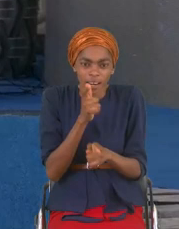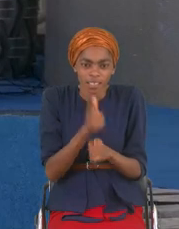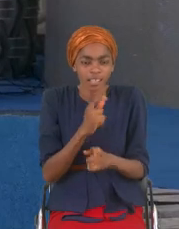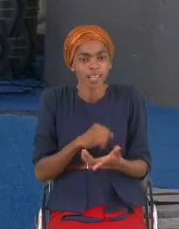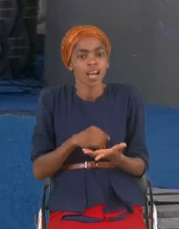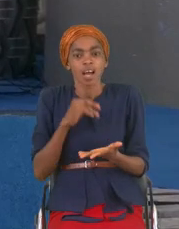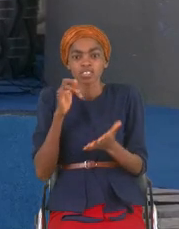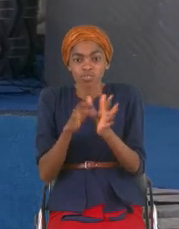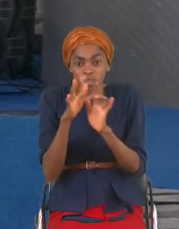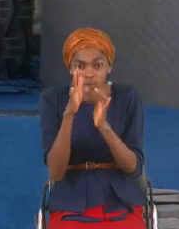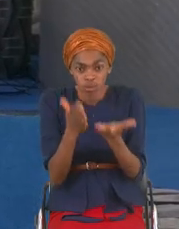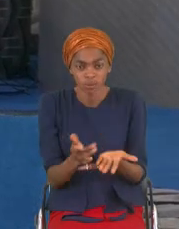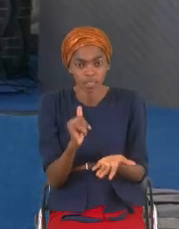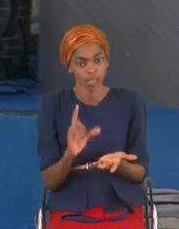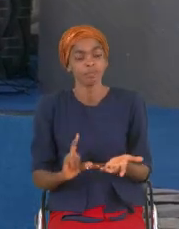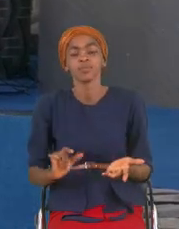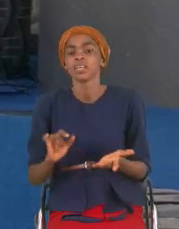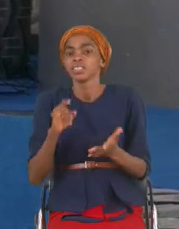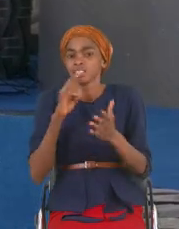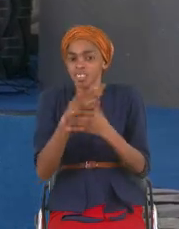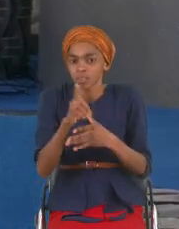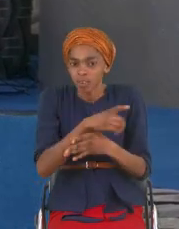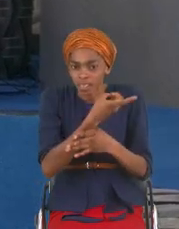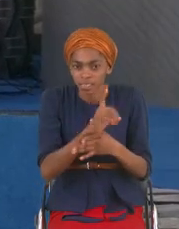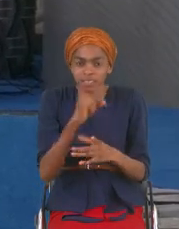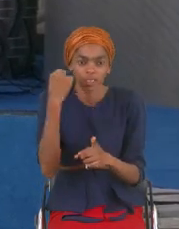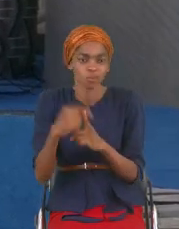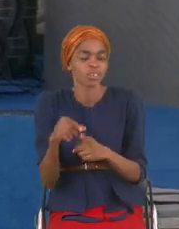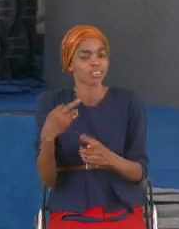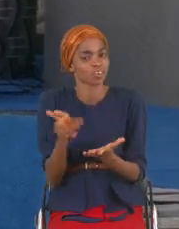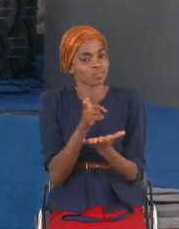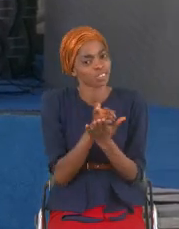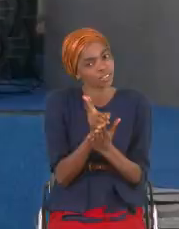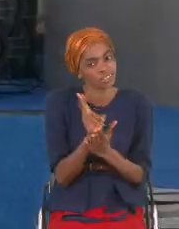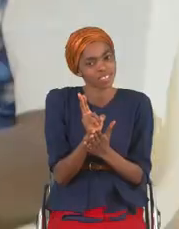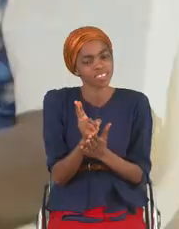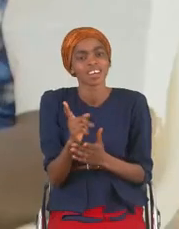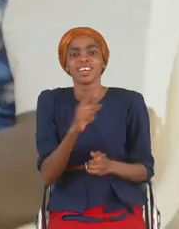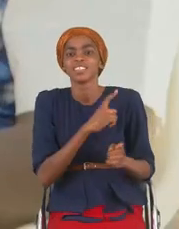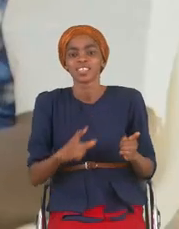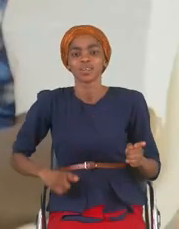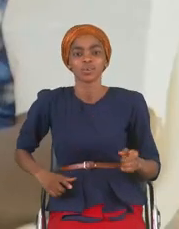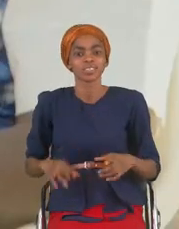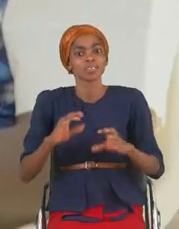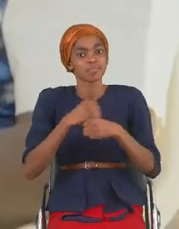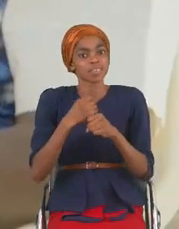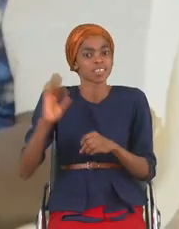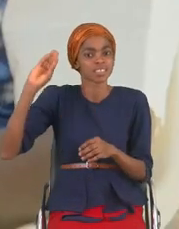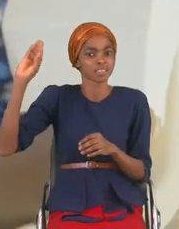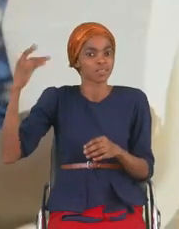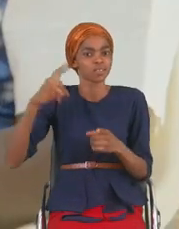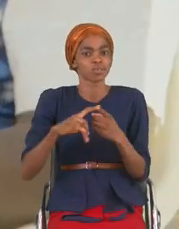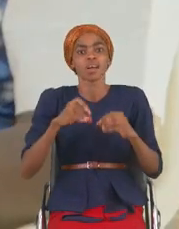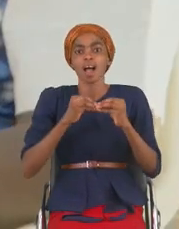scripturally, dividing the word of truth. The Lord make his grace to abound and increase in your life